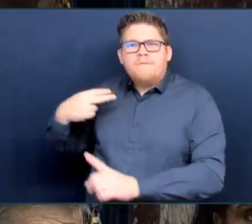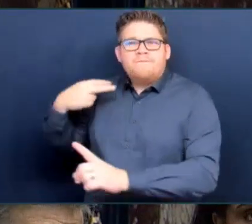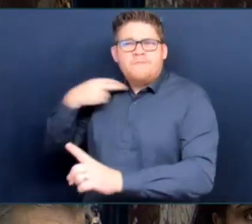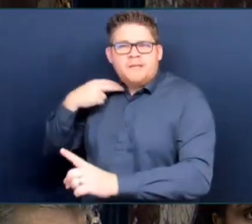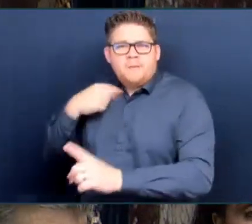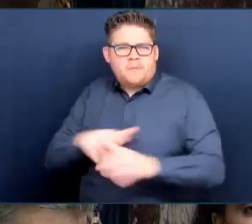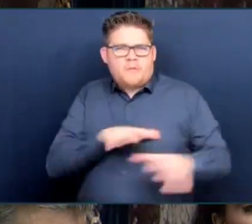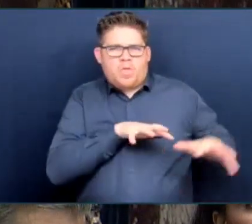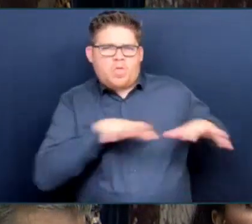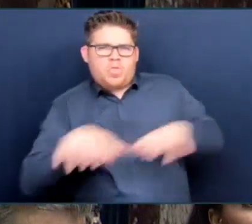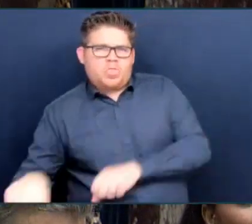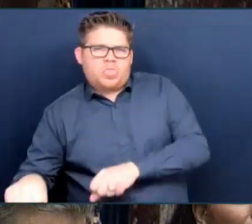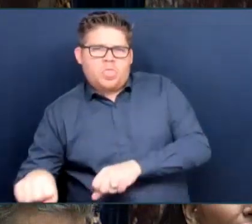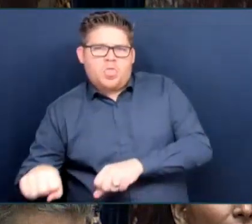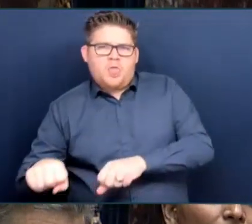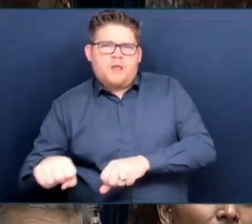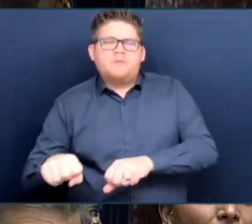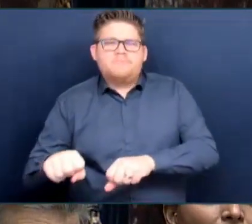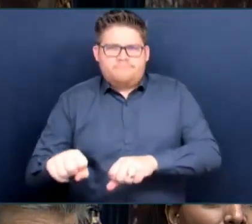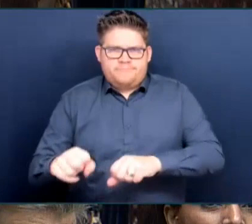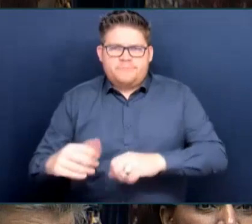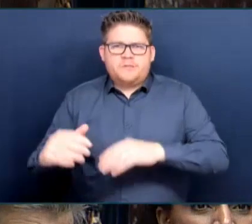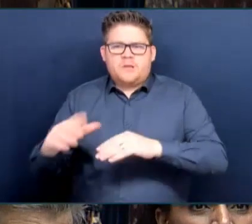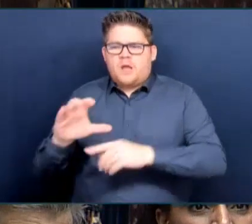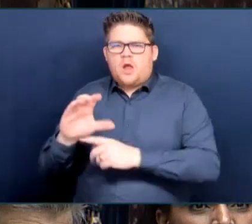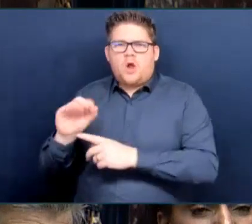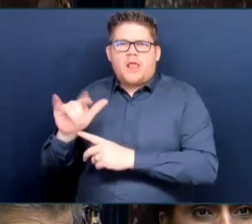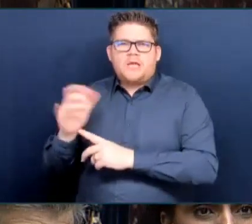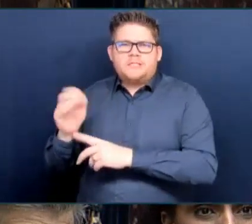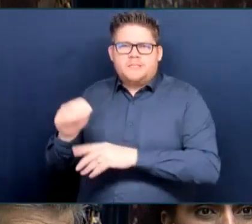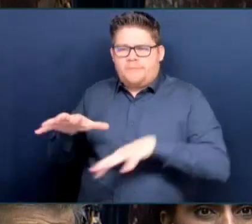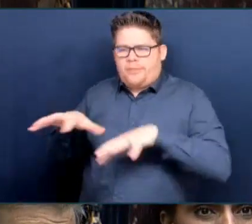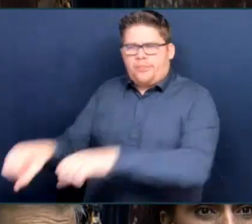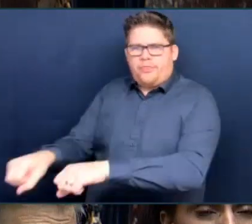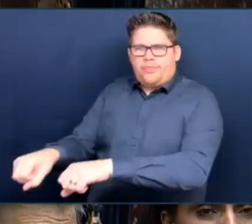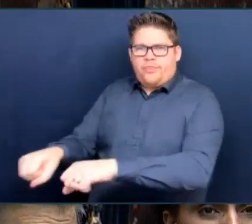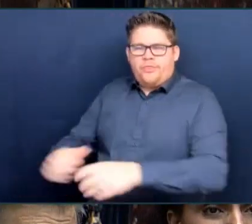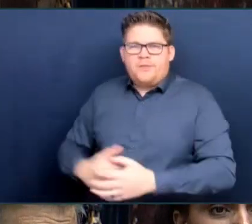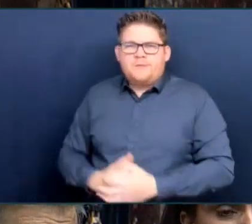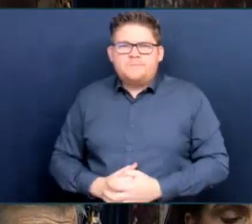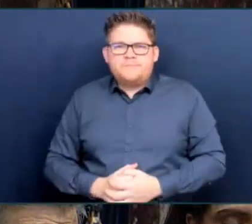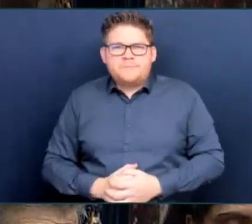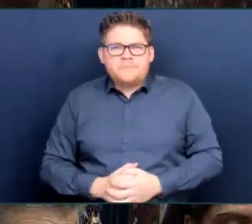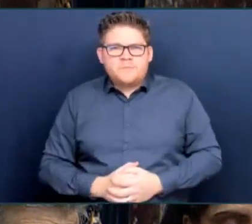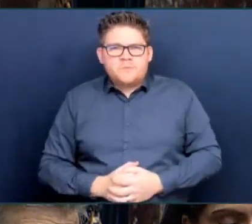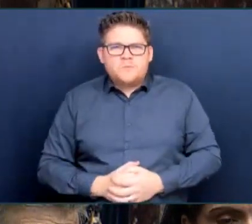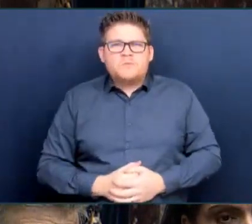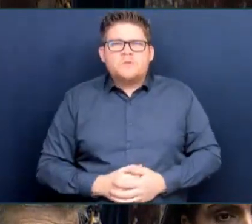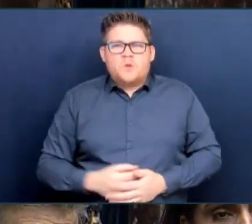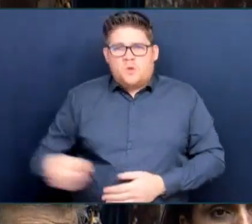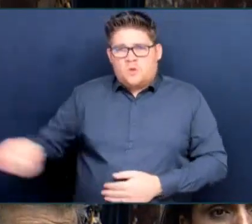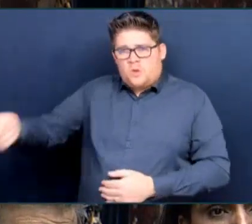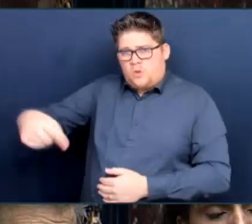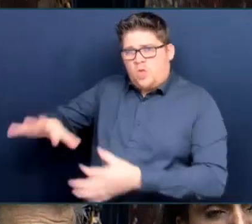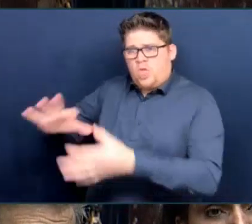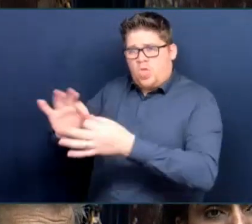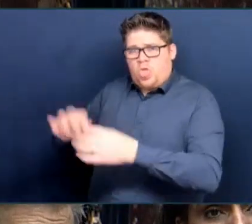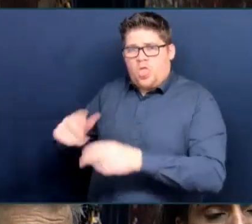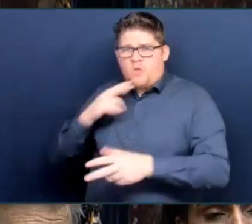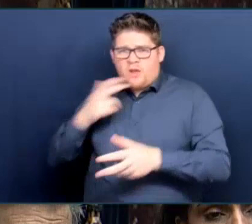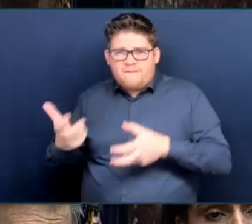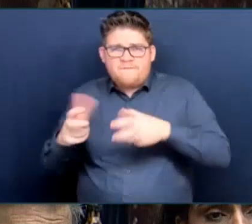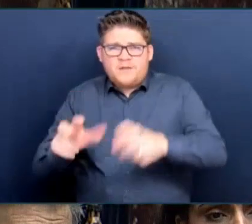$230 million to bolster staffing in rural police departments. It appears $36 million of